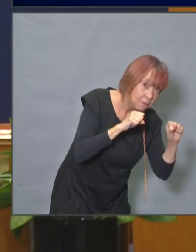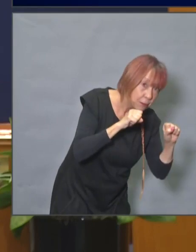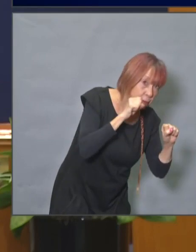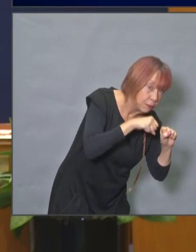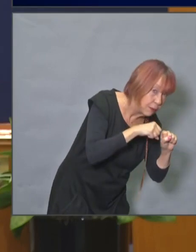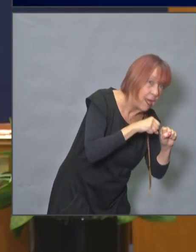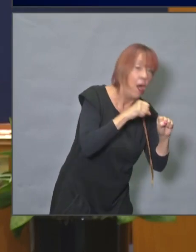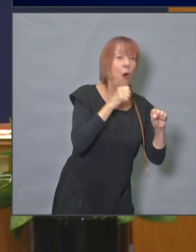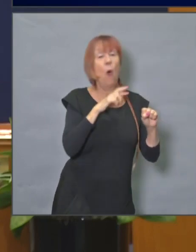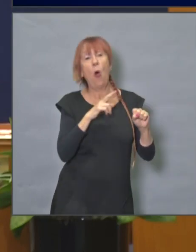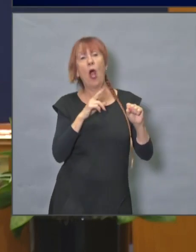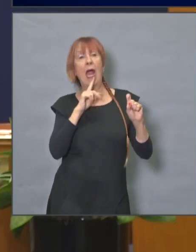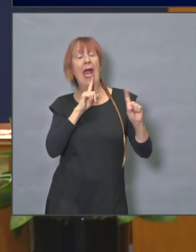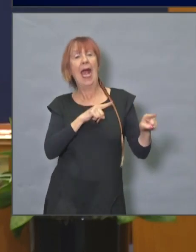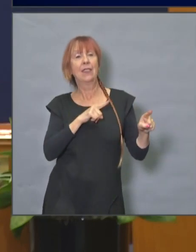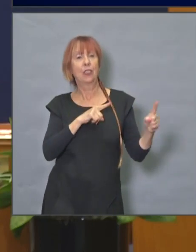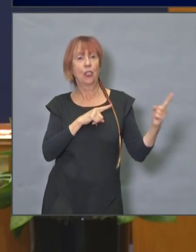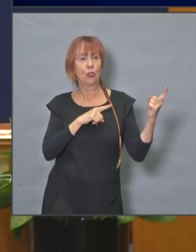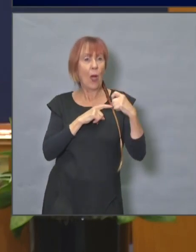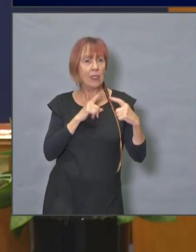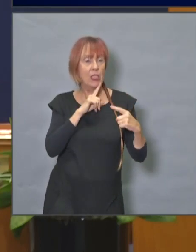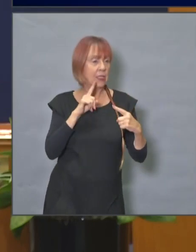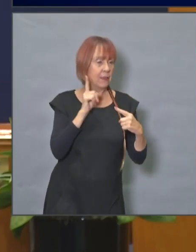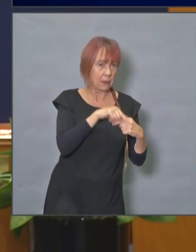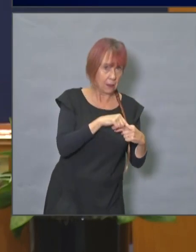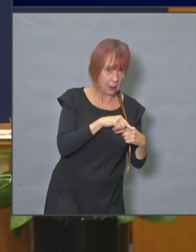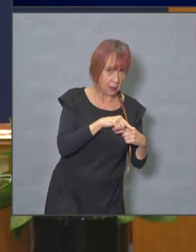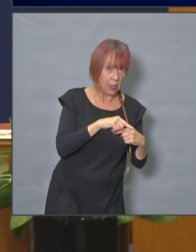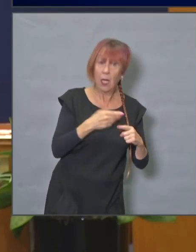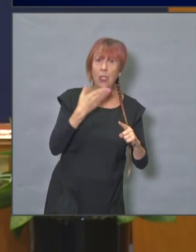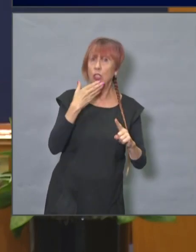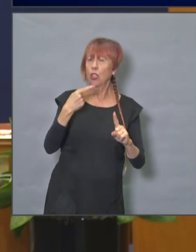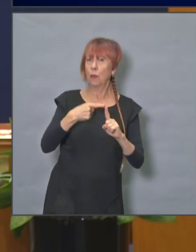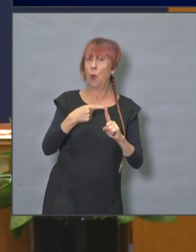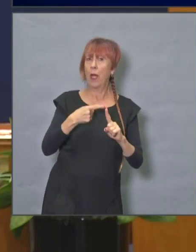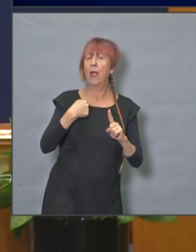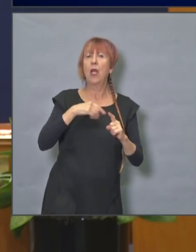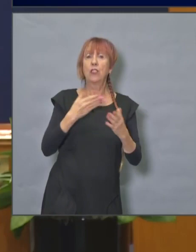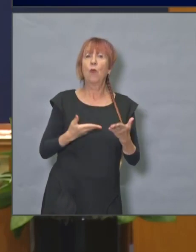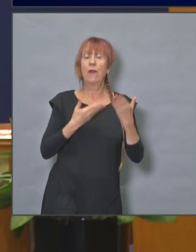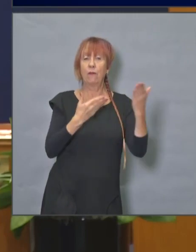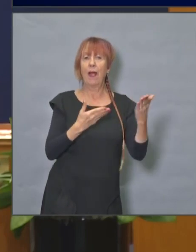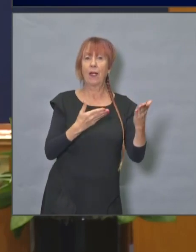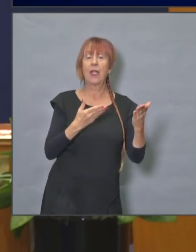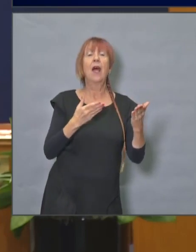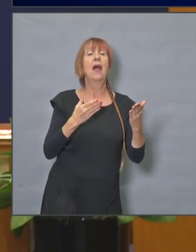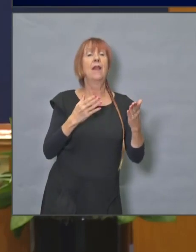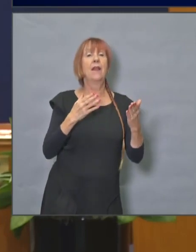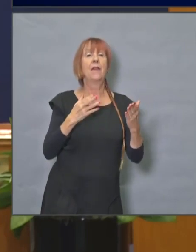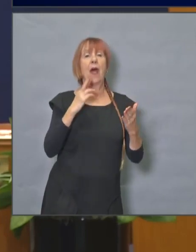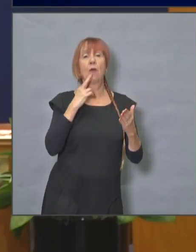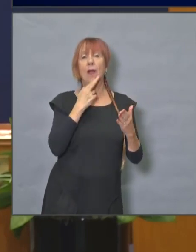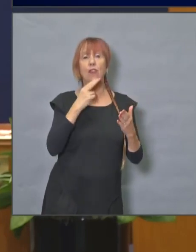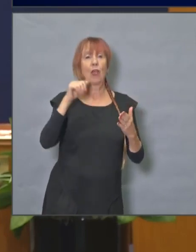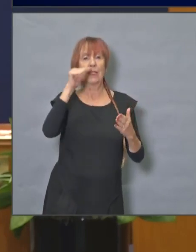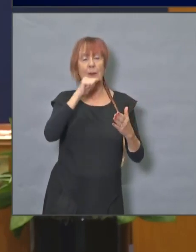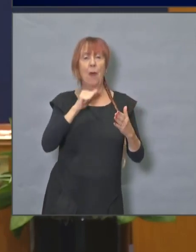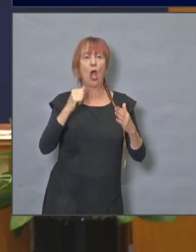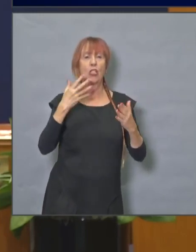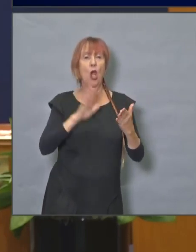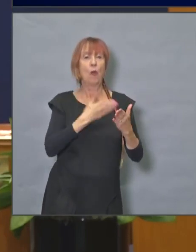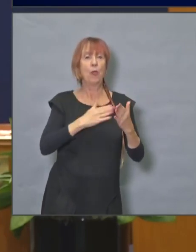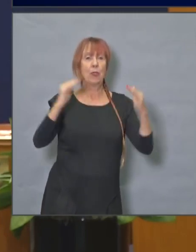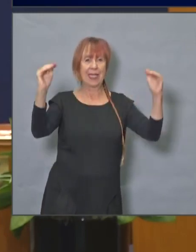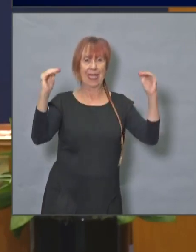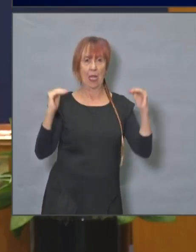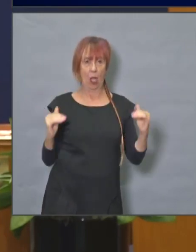to answer a question. So it's a really good point, and we have recommended that folks make sure the music level is not too high. So thanks for asking